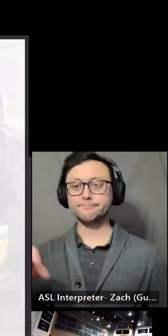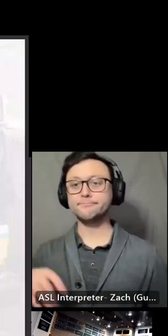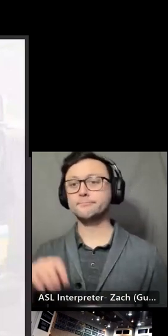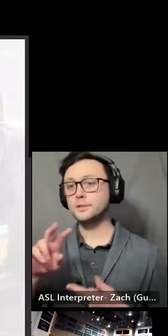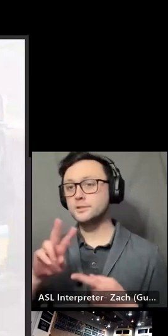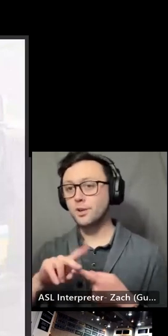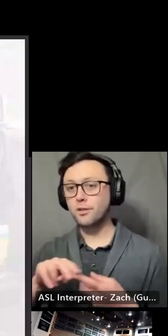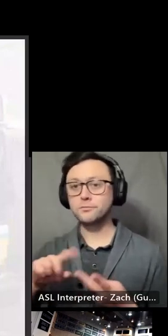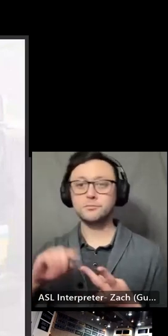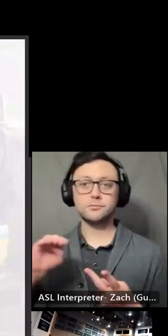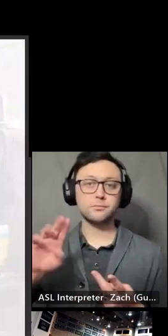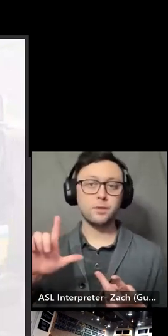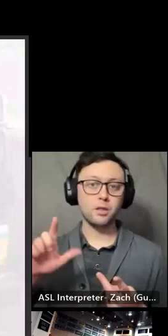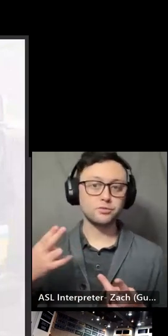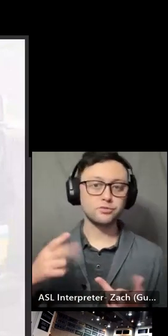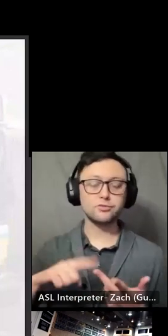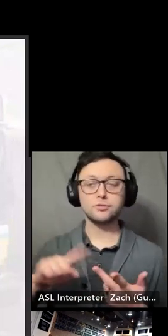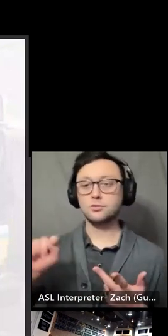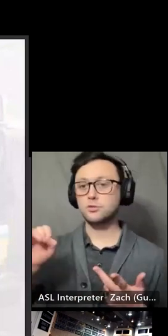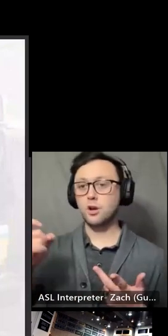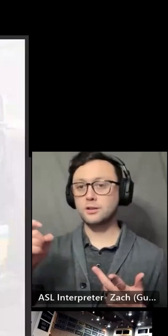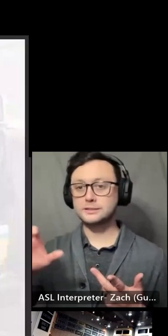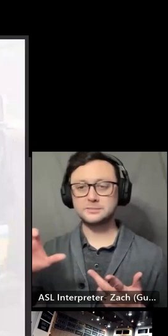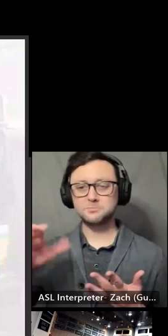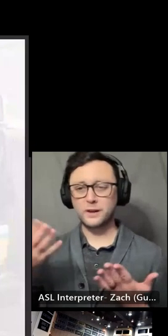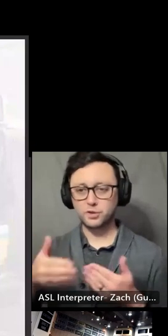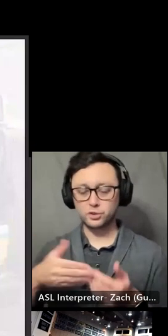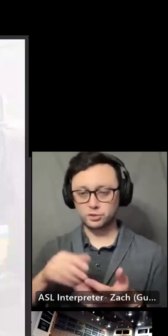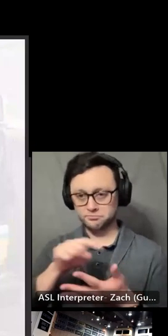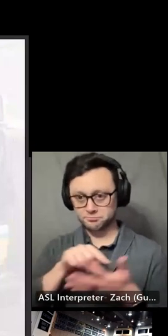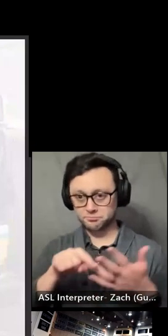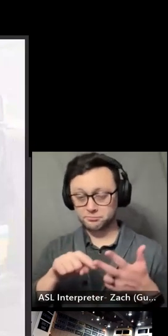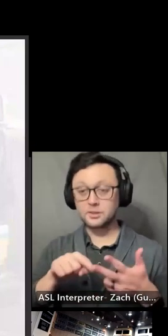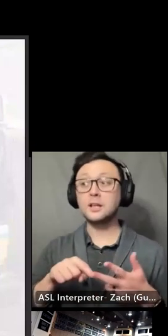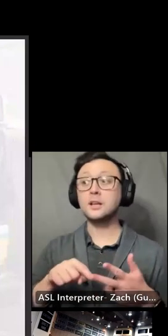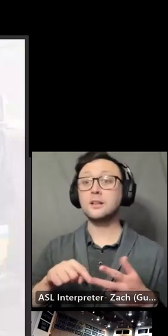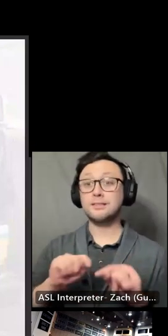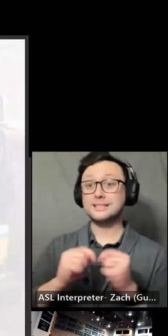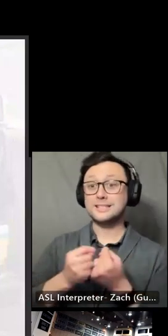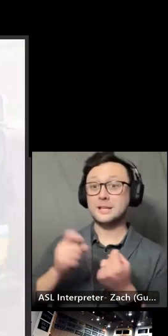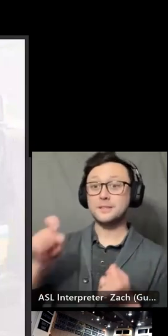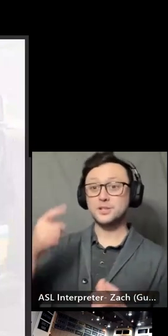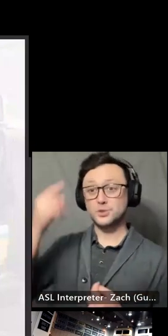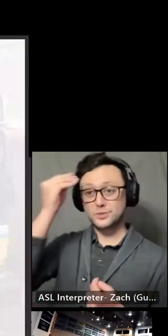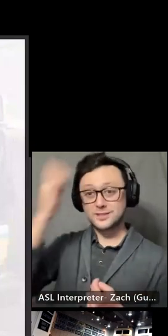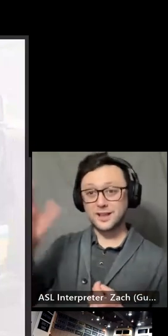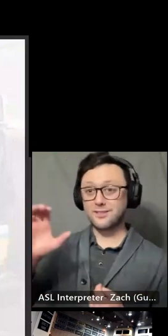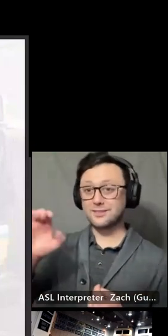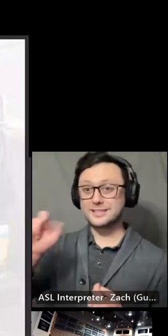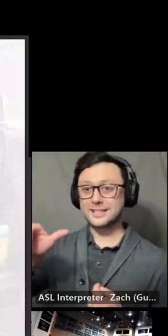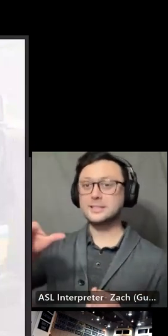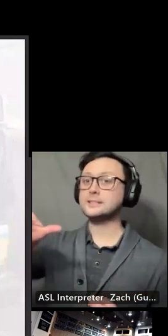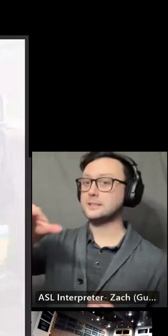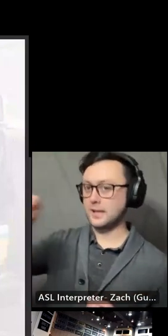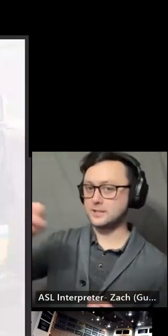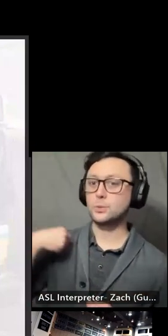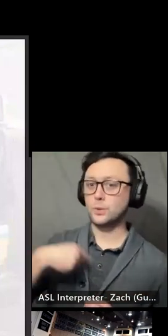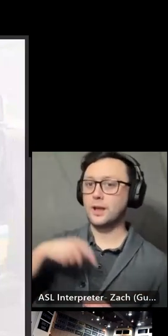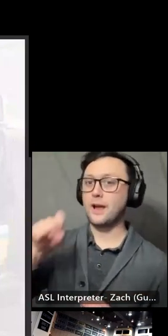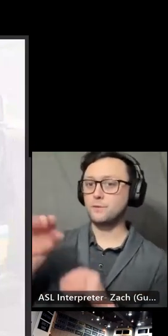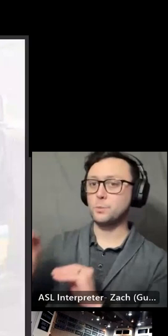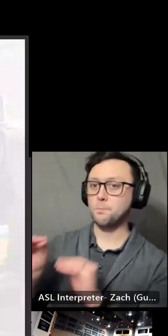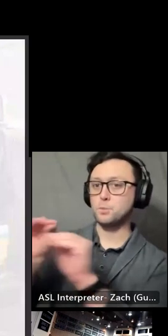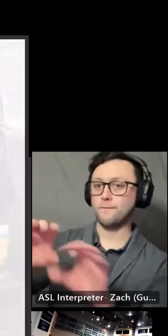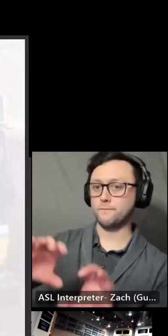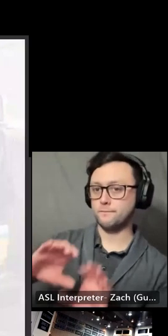reclamation. It's the city that needs to tell the T, yes, we need to do this. We need to move this